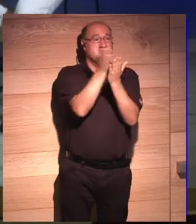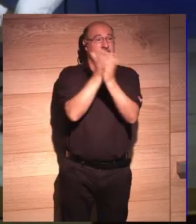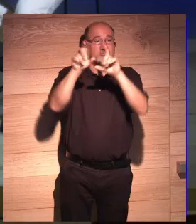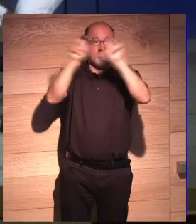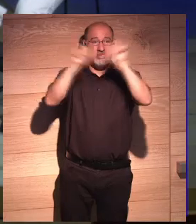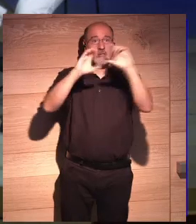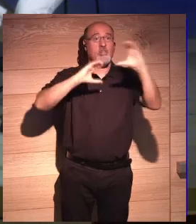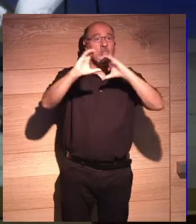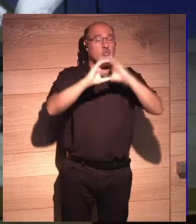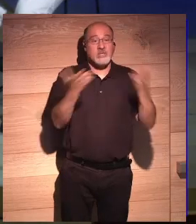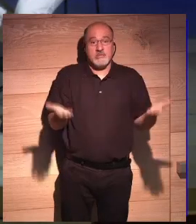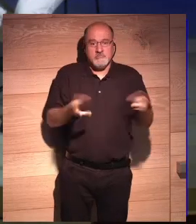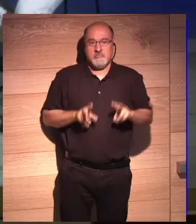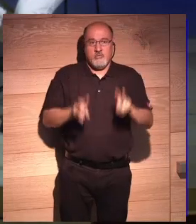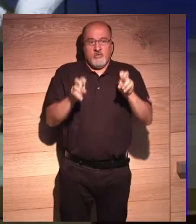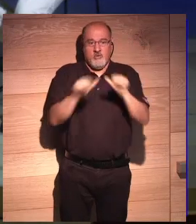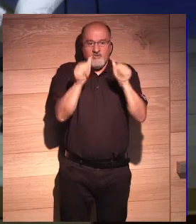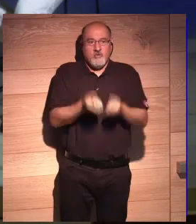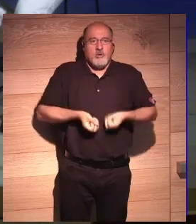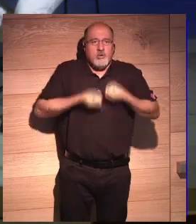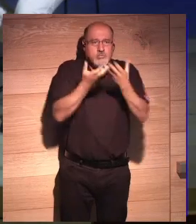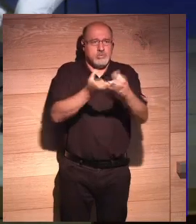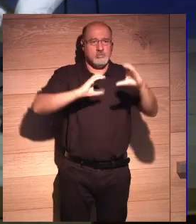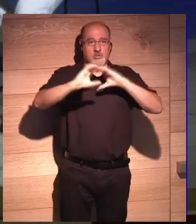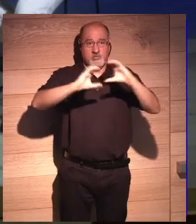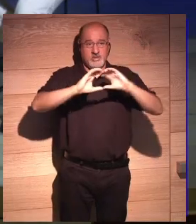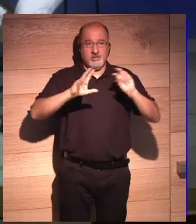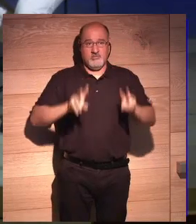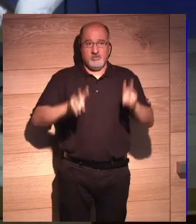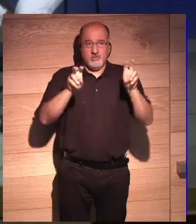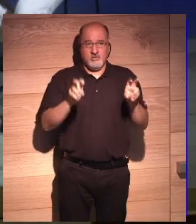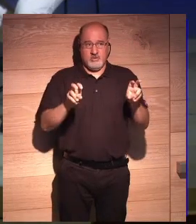never ever we had faced